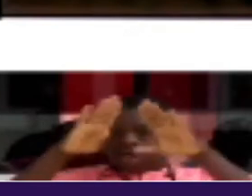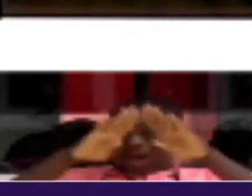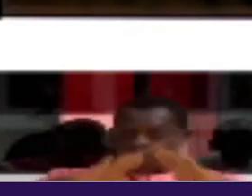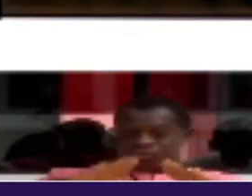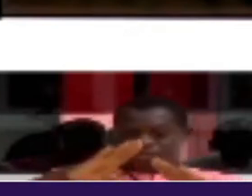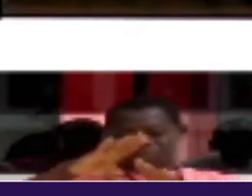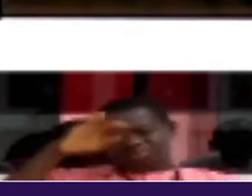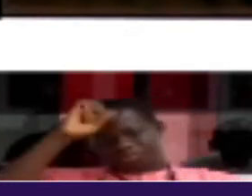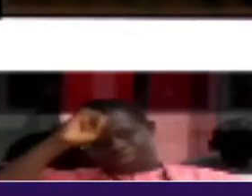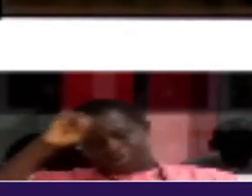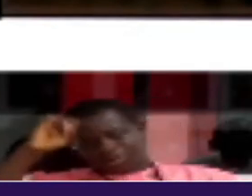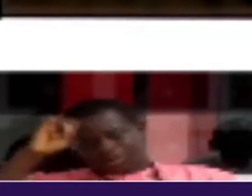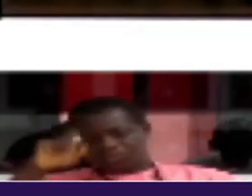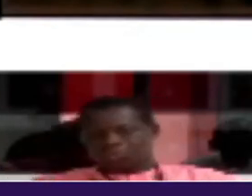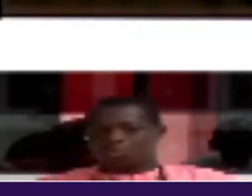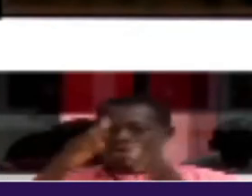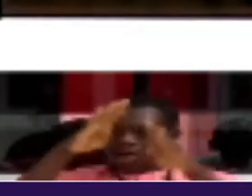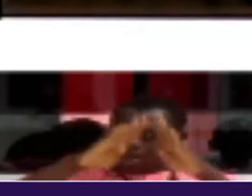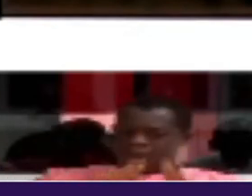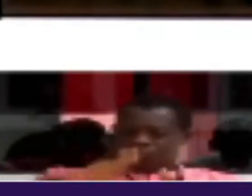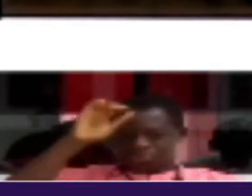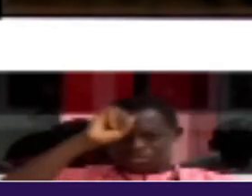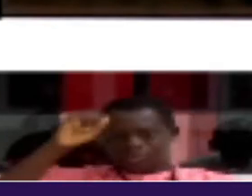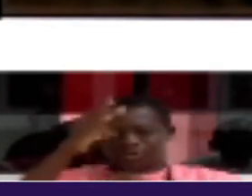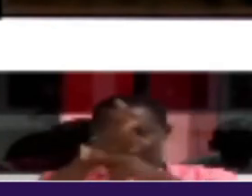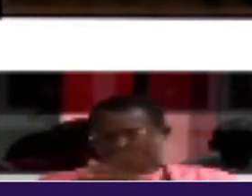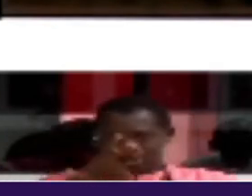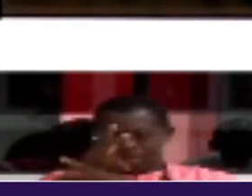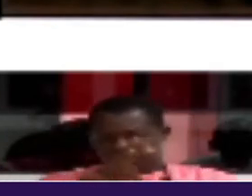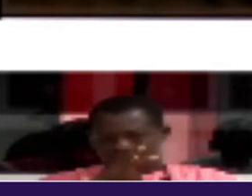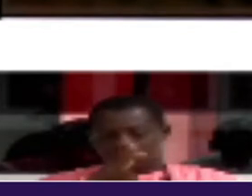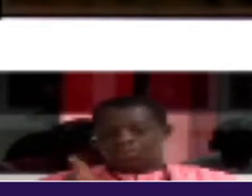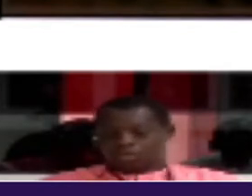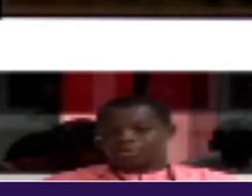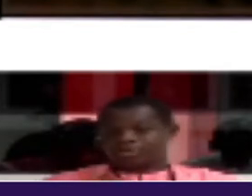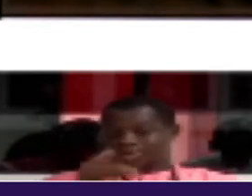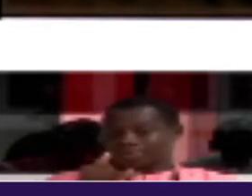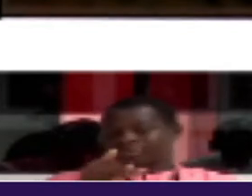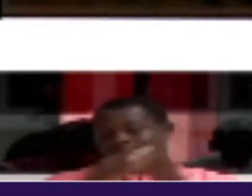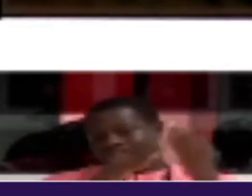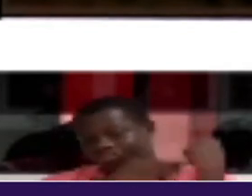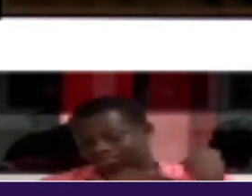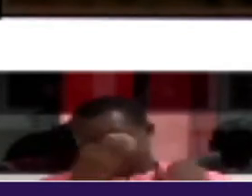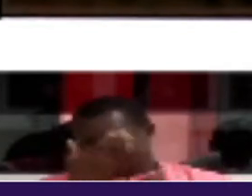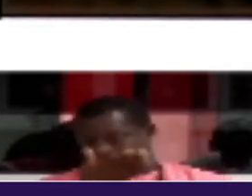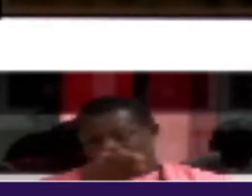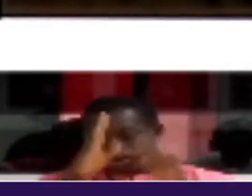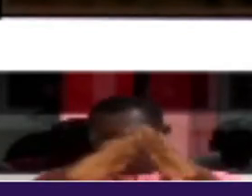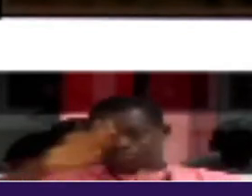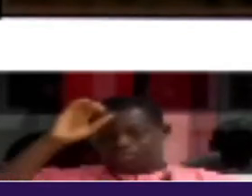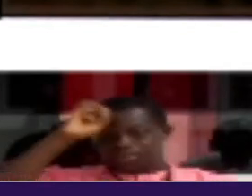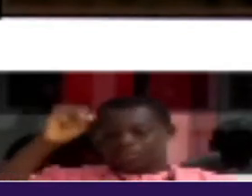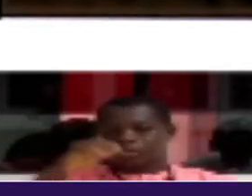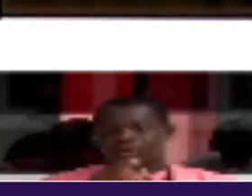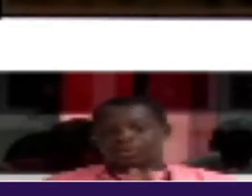House? State Guard Battalion. The State House is there, but the soldiers are set